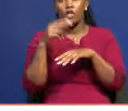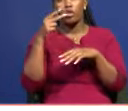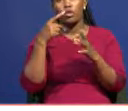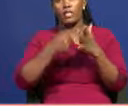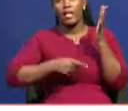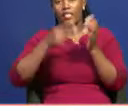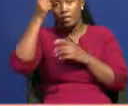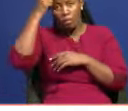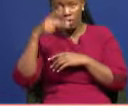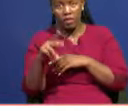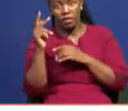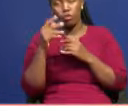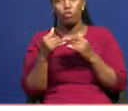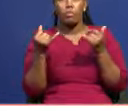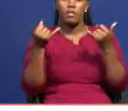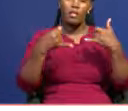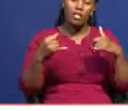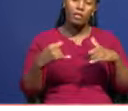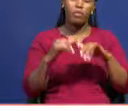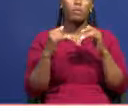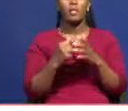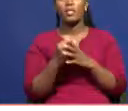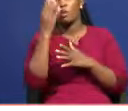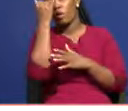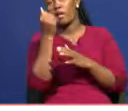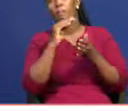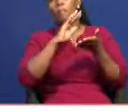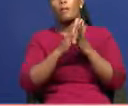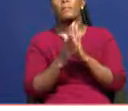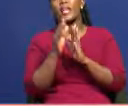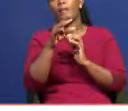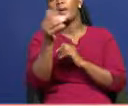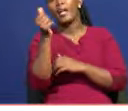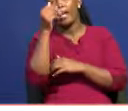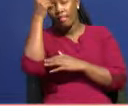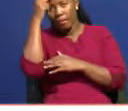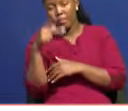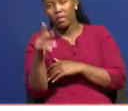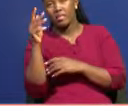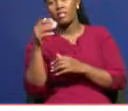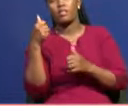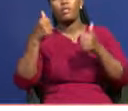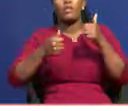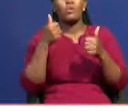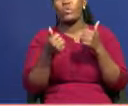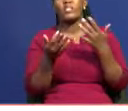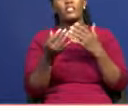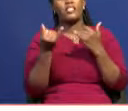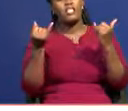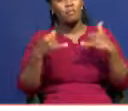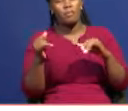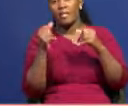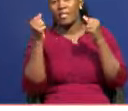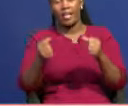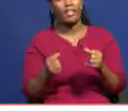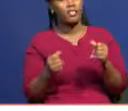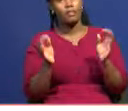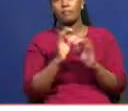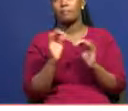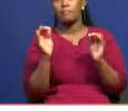it should therefore be implemented so that it doesn't just become another policy that sits on the shelves. Now, if you